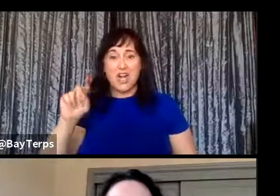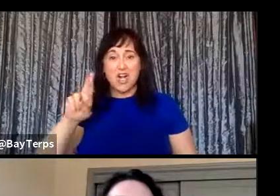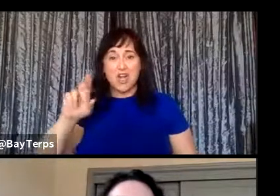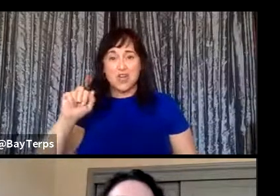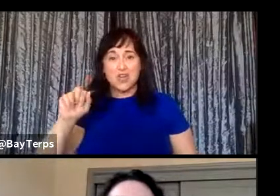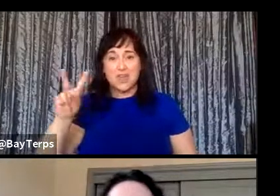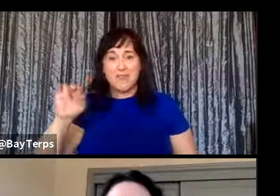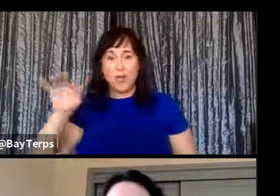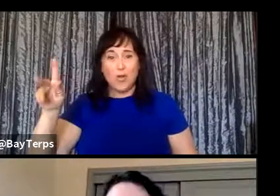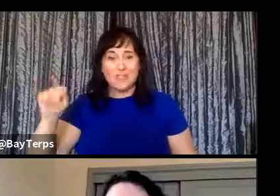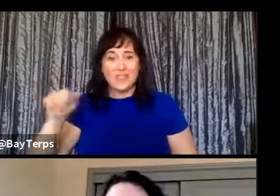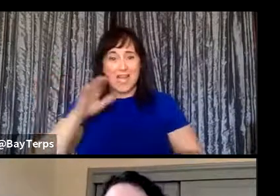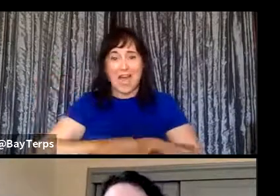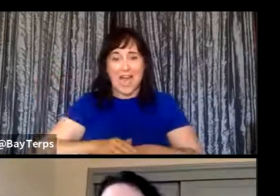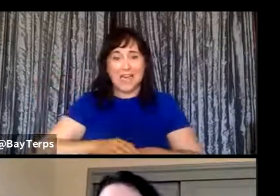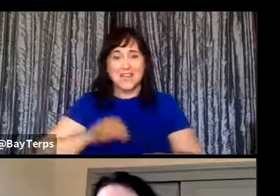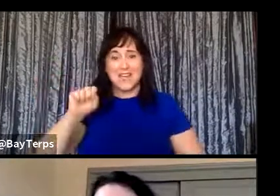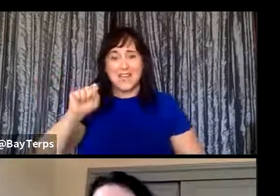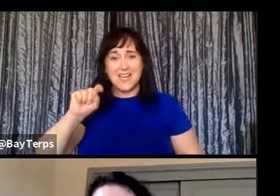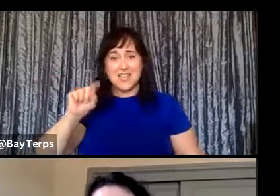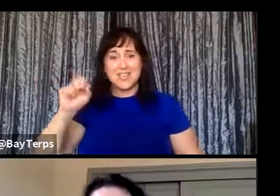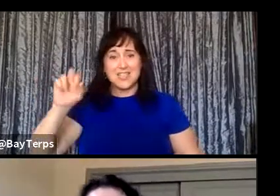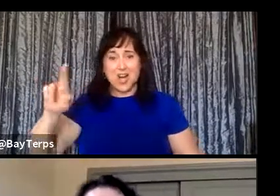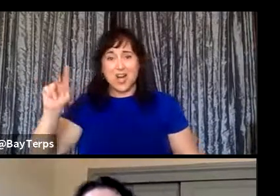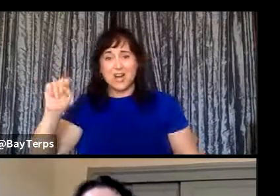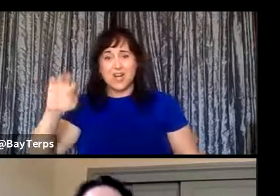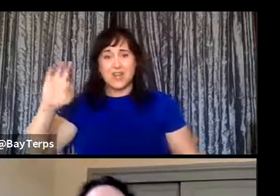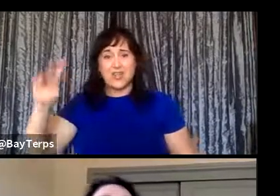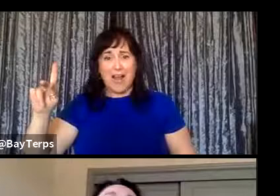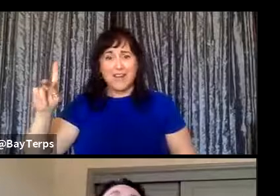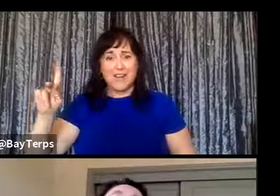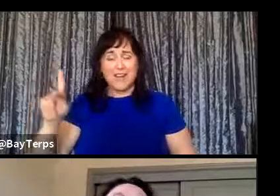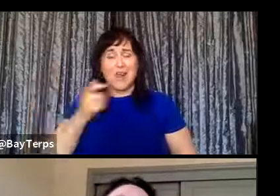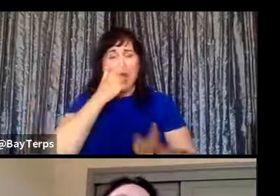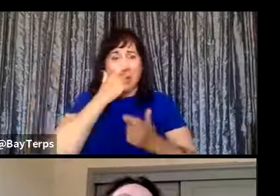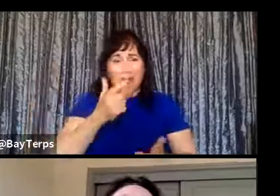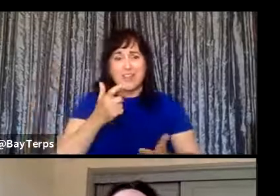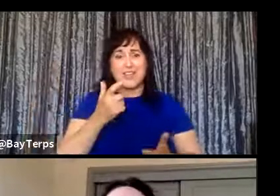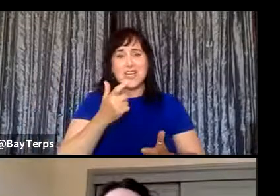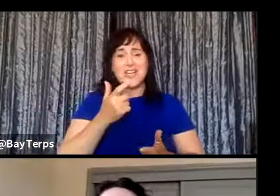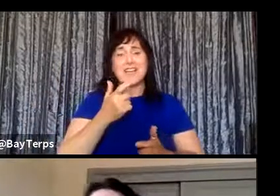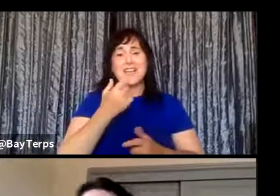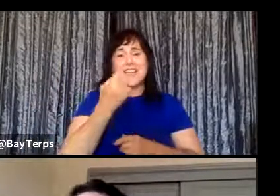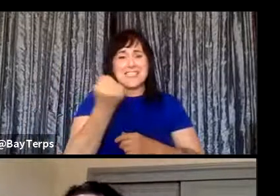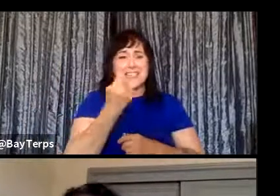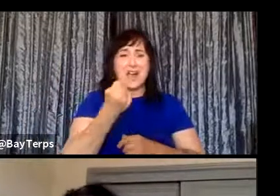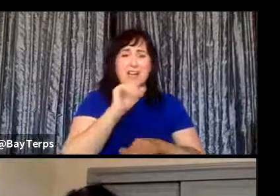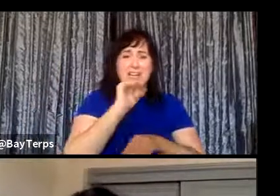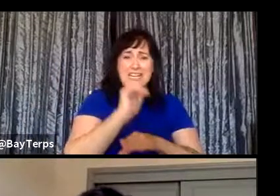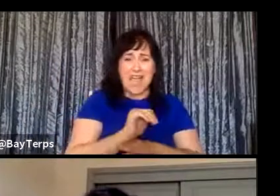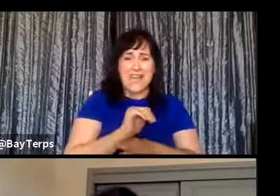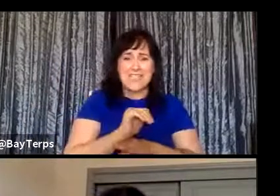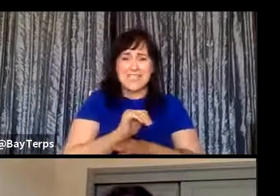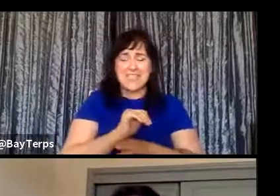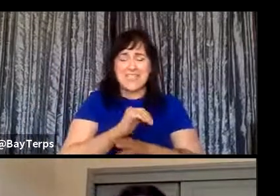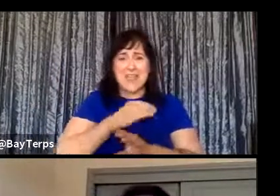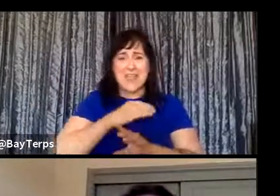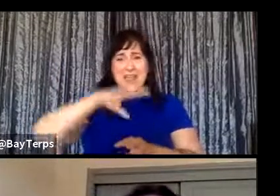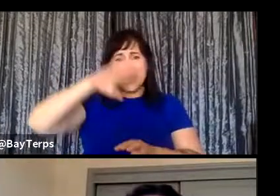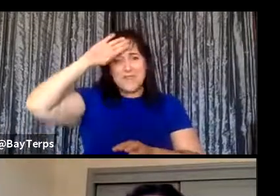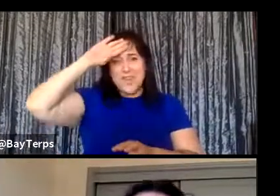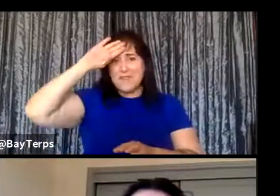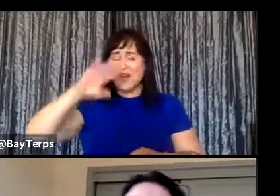be amazing. By the way, I watched Saturday Night Fever during lockdown. Horrendous film. The soundtrack is ruined forever.